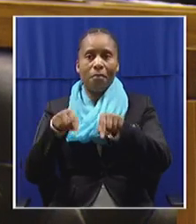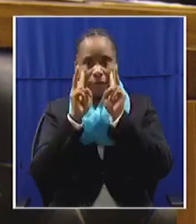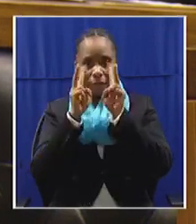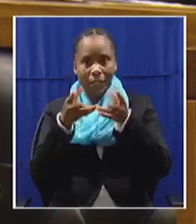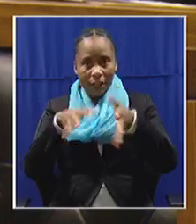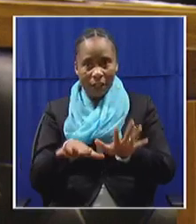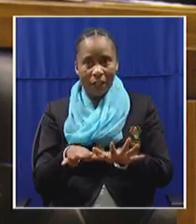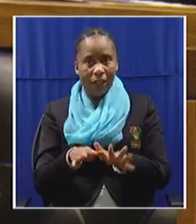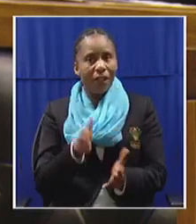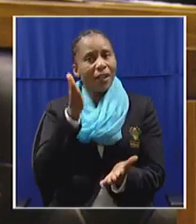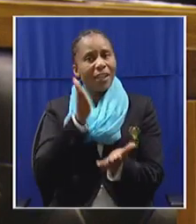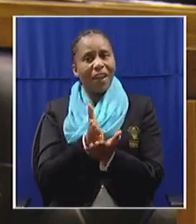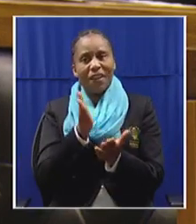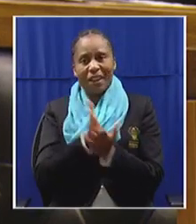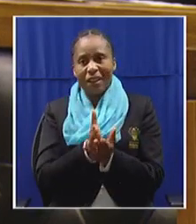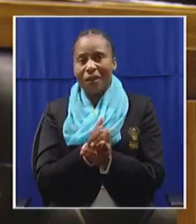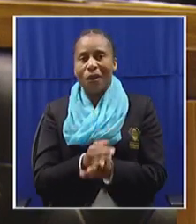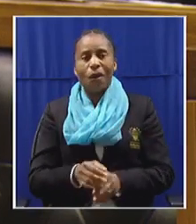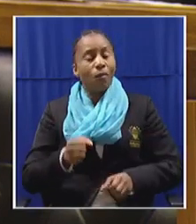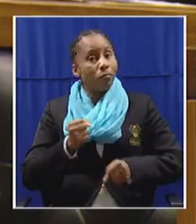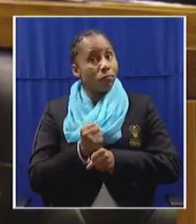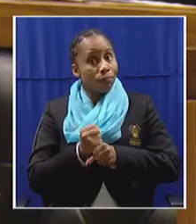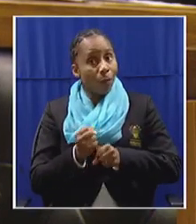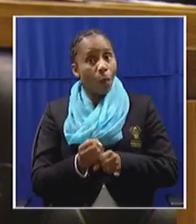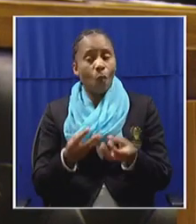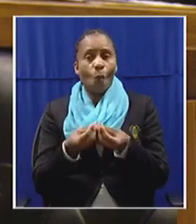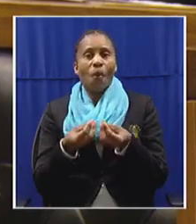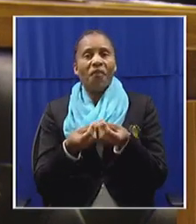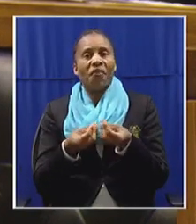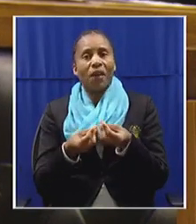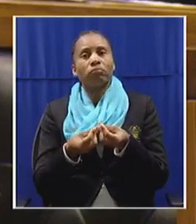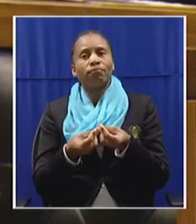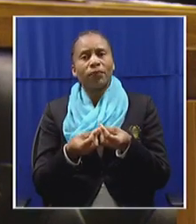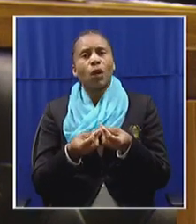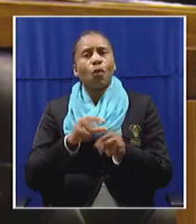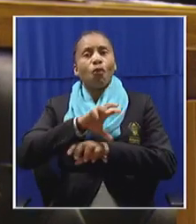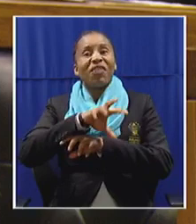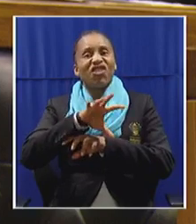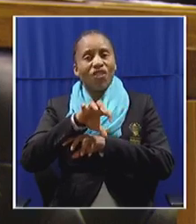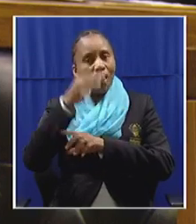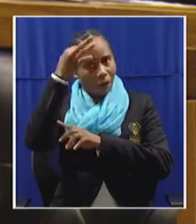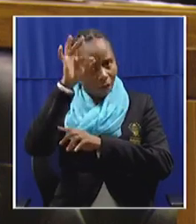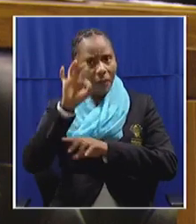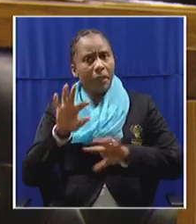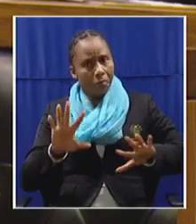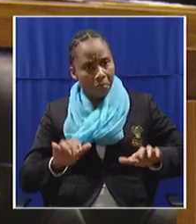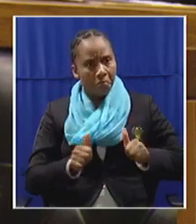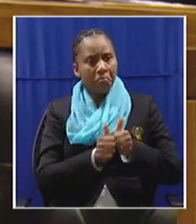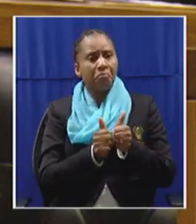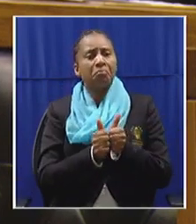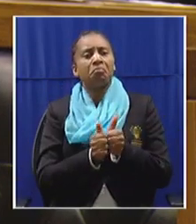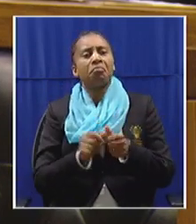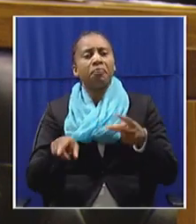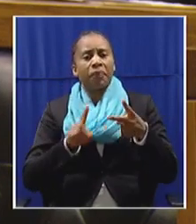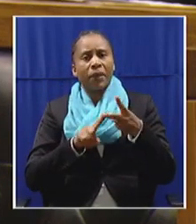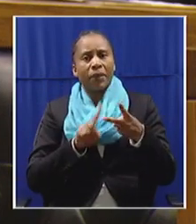and definitely we are going to cooperate with the provincial government and the